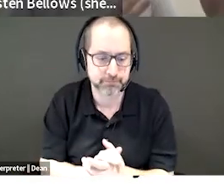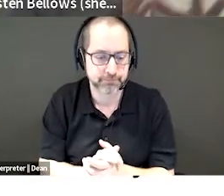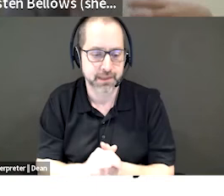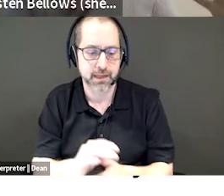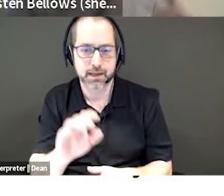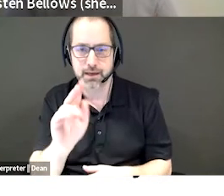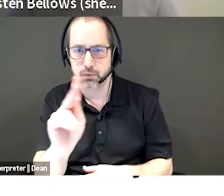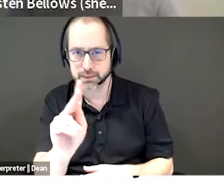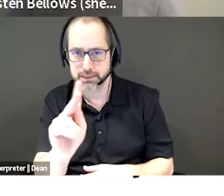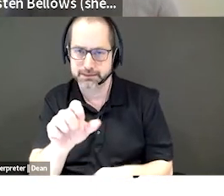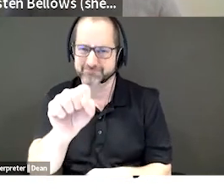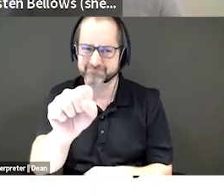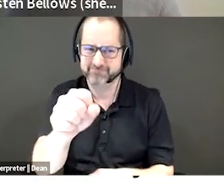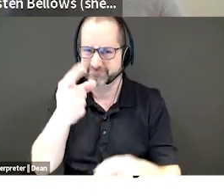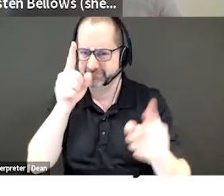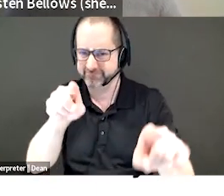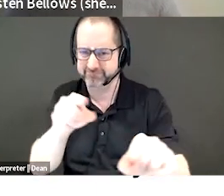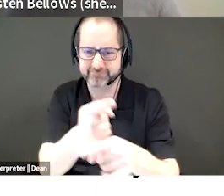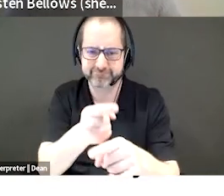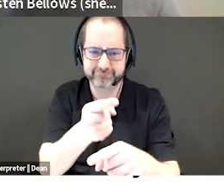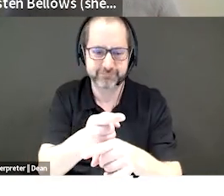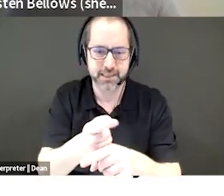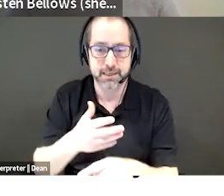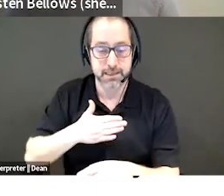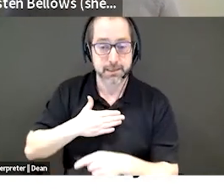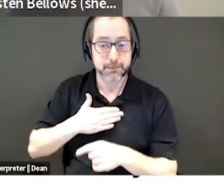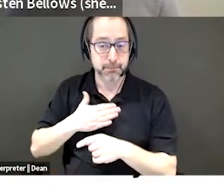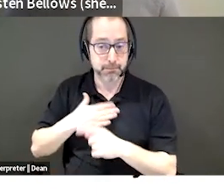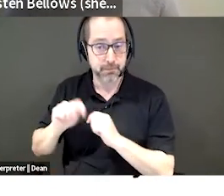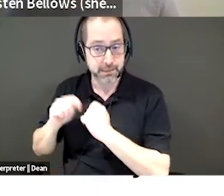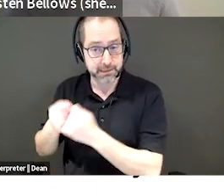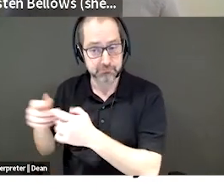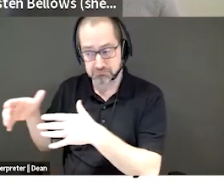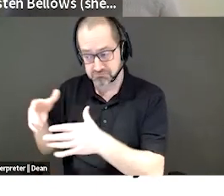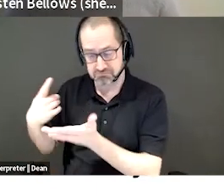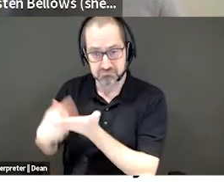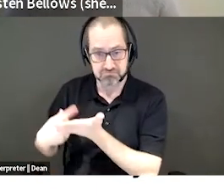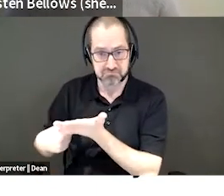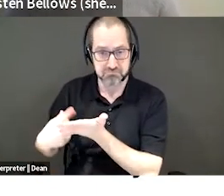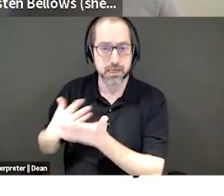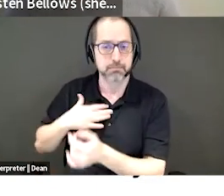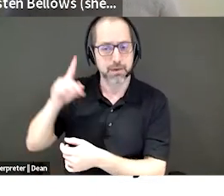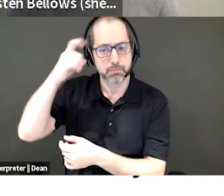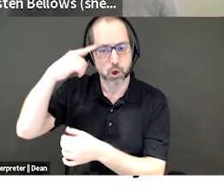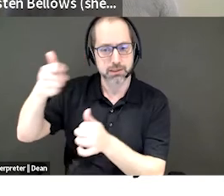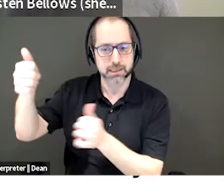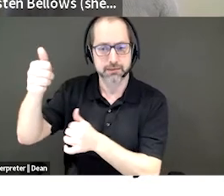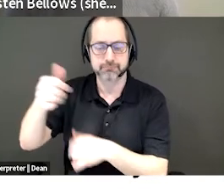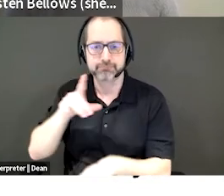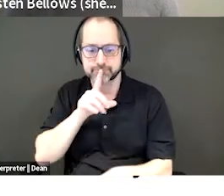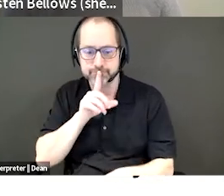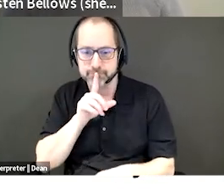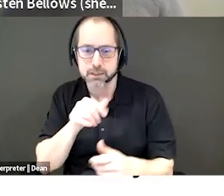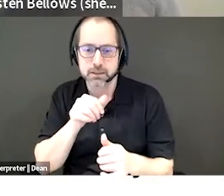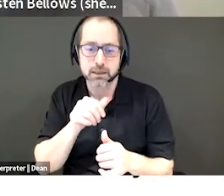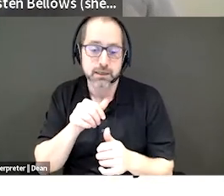like I was discussing this part with my team, and yeah, I think it was my boss who was like, don't say anything until you've signed the